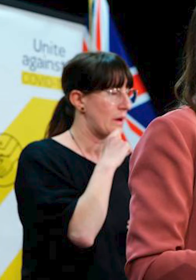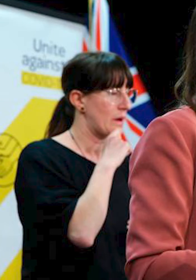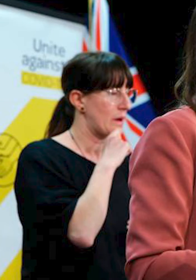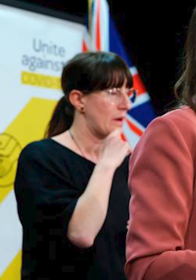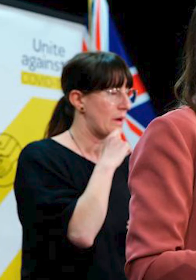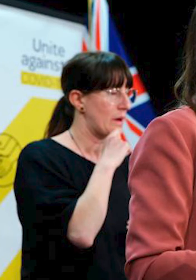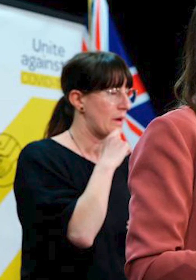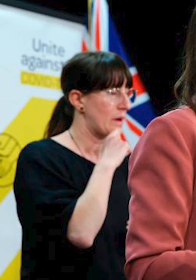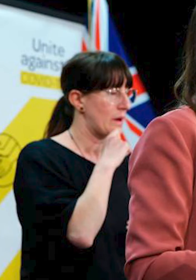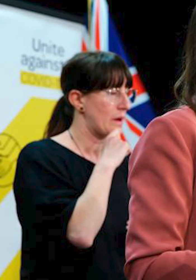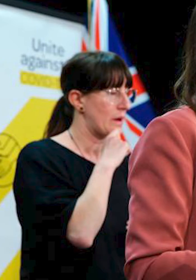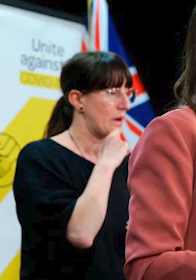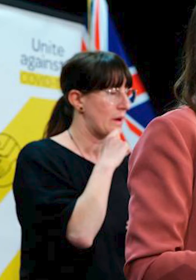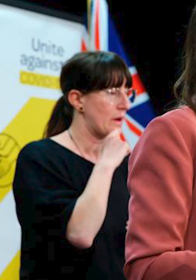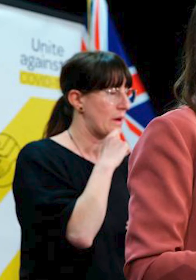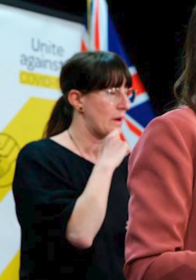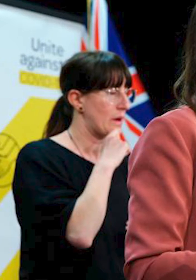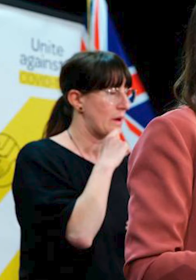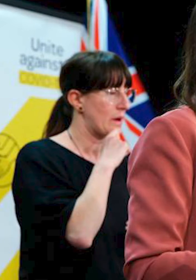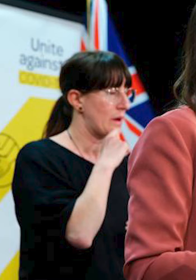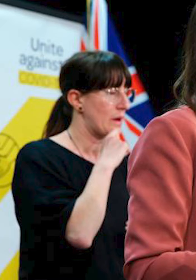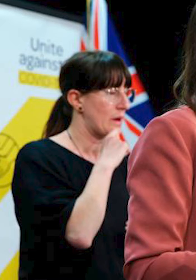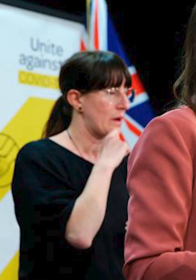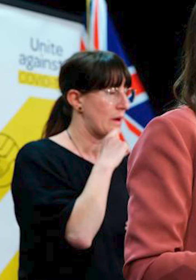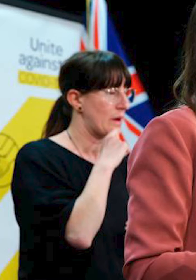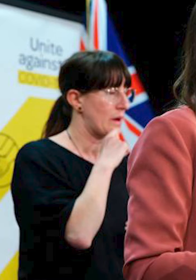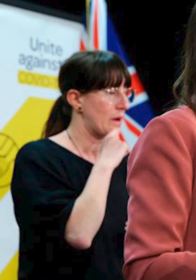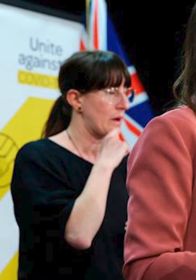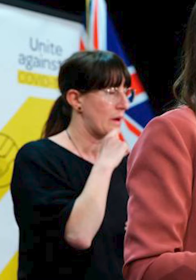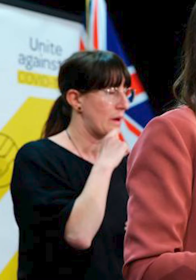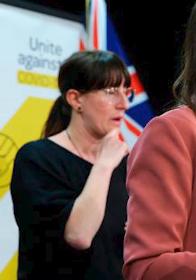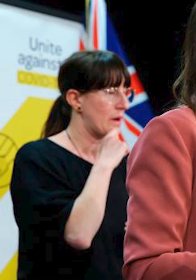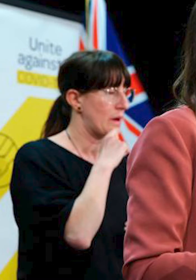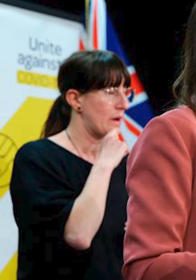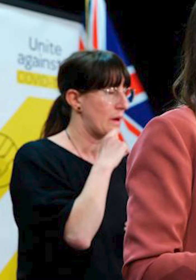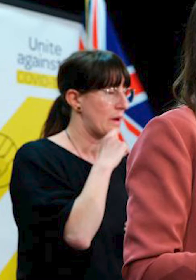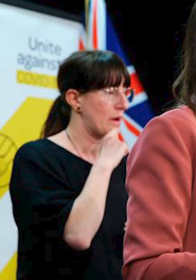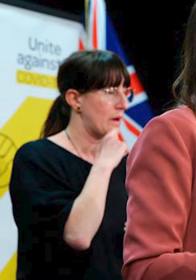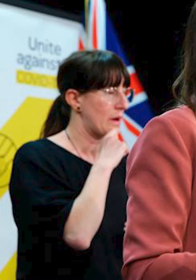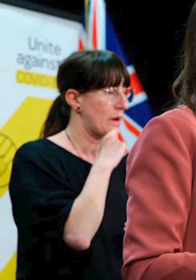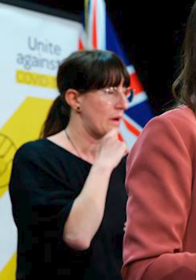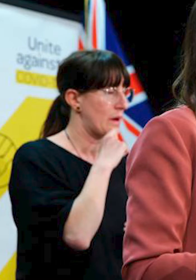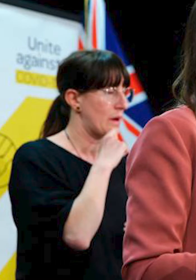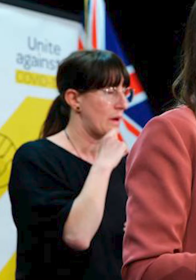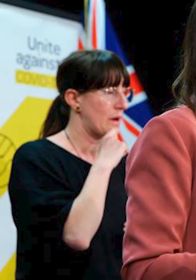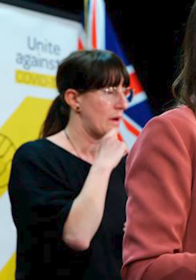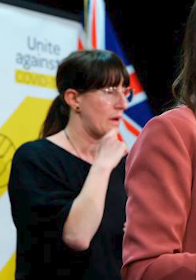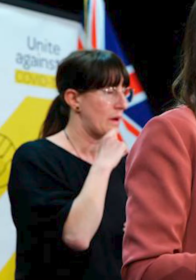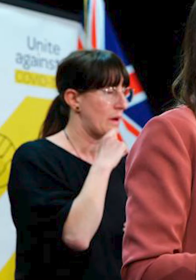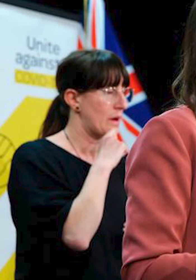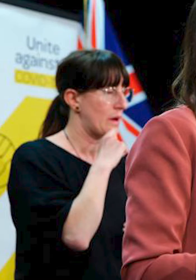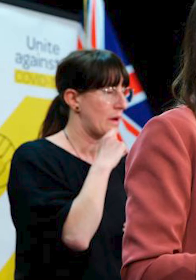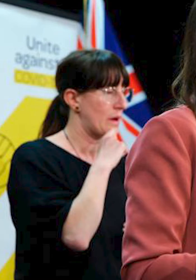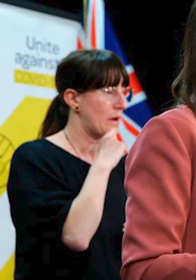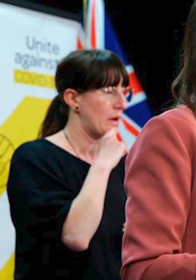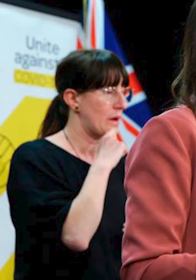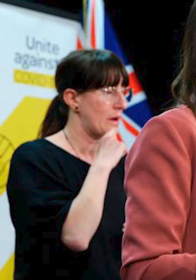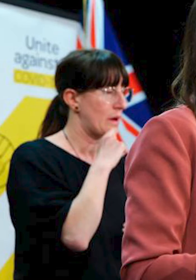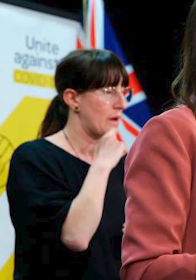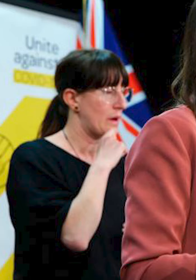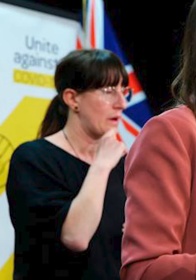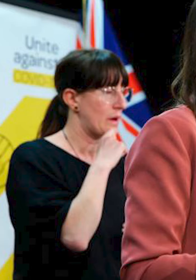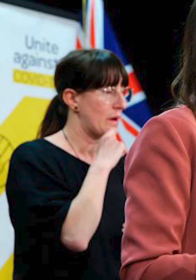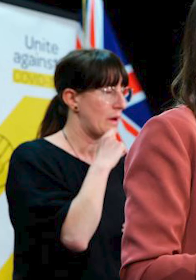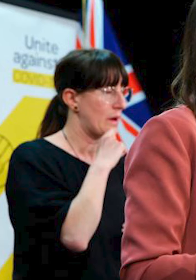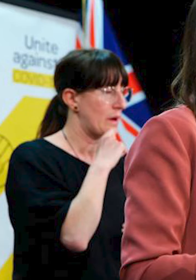press conference Tuesday authorities were assuming it was the contagious Delta variant, although genome sequencing is still